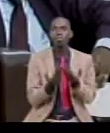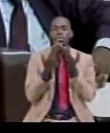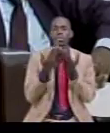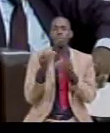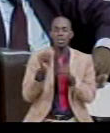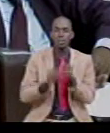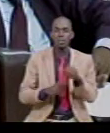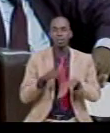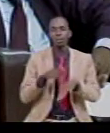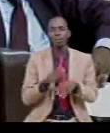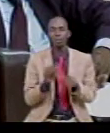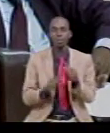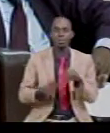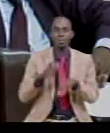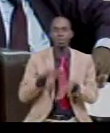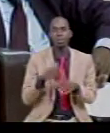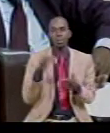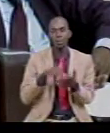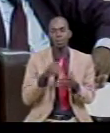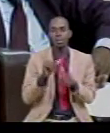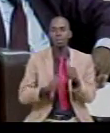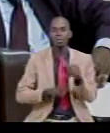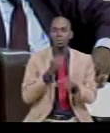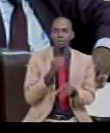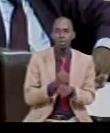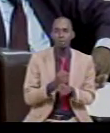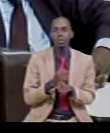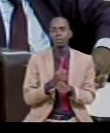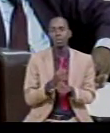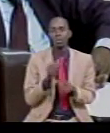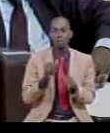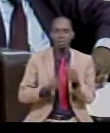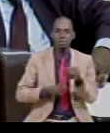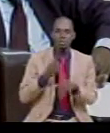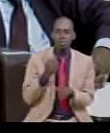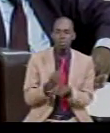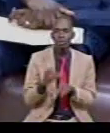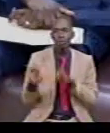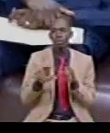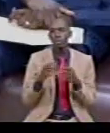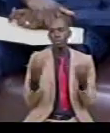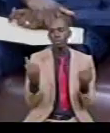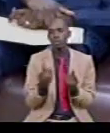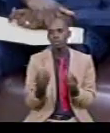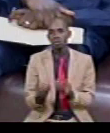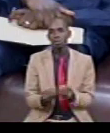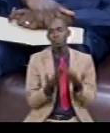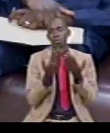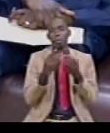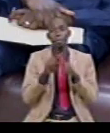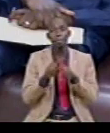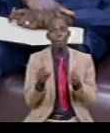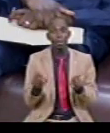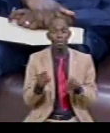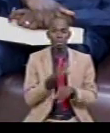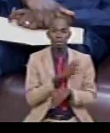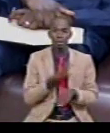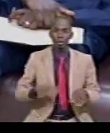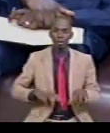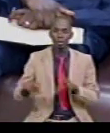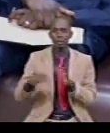sin offering, and every year the atonement. Every year the sacrifice. But Christ, once and for